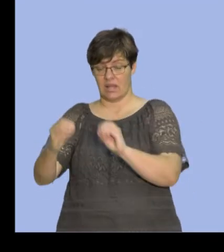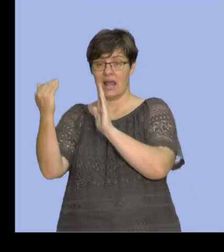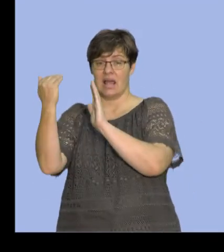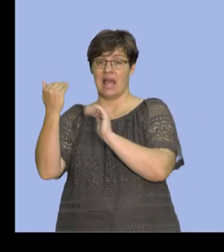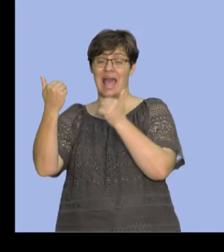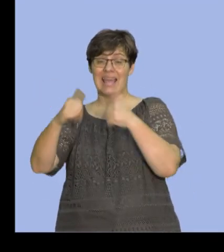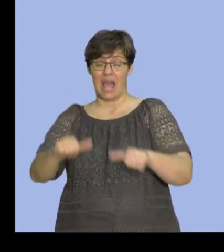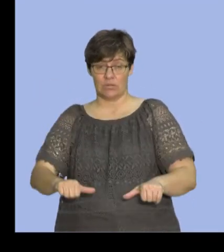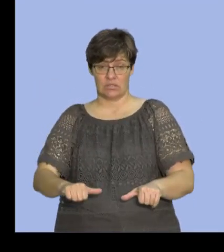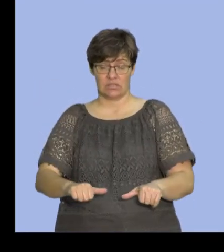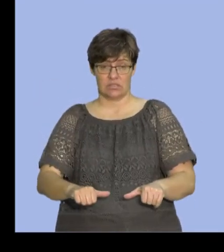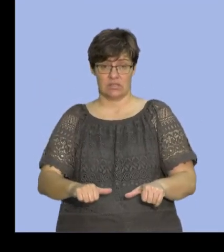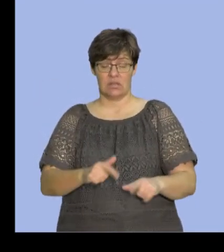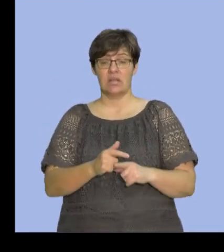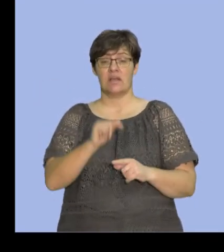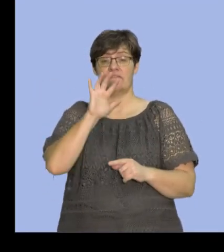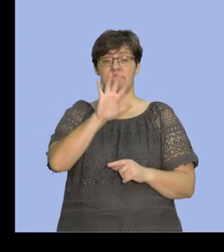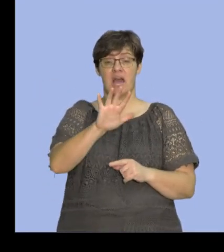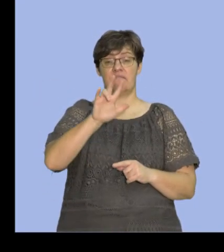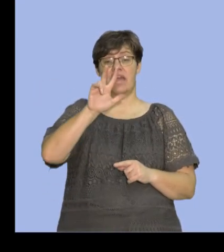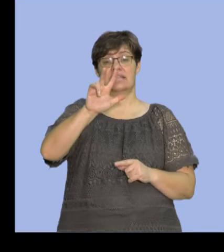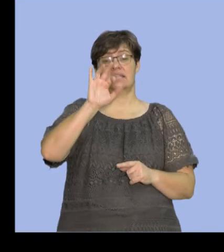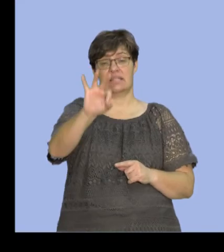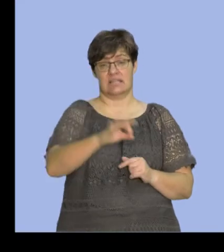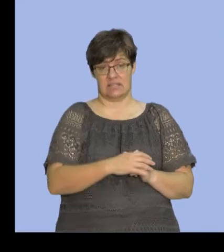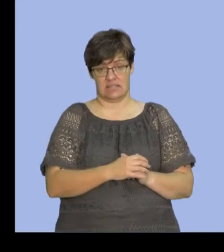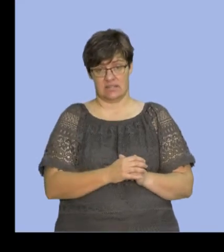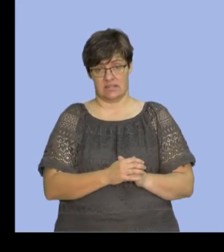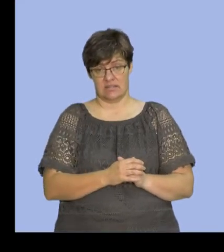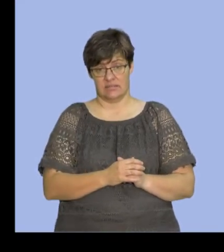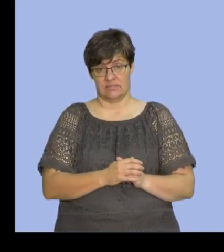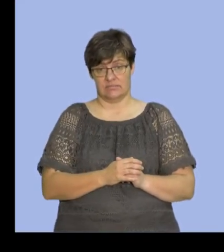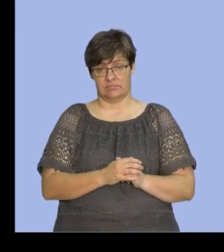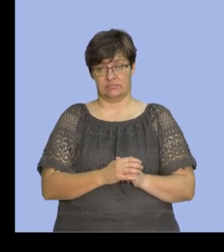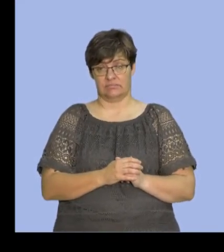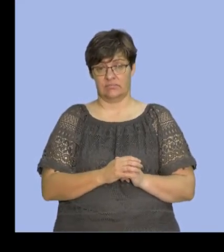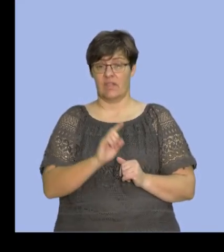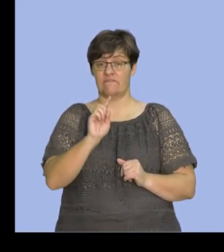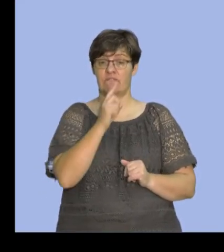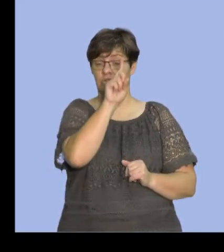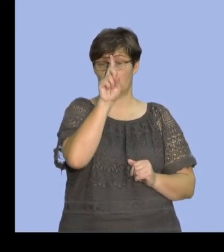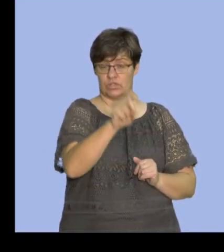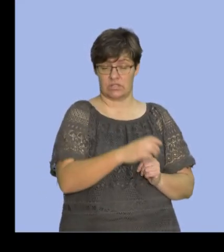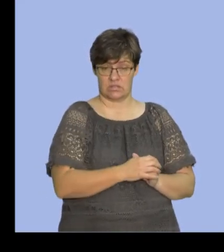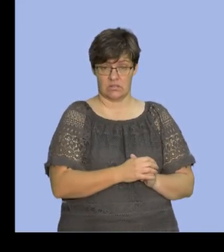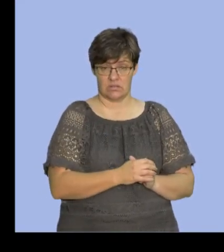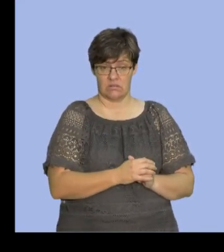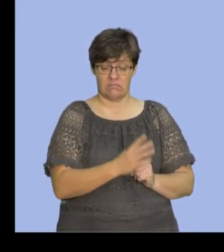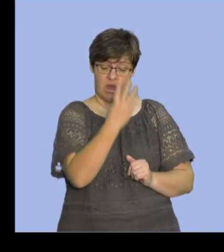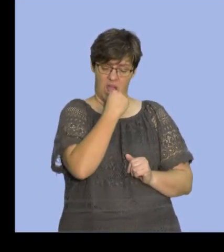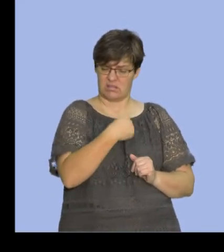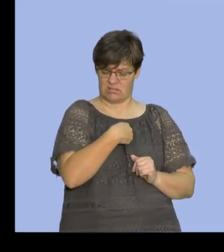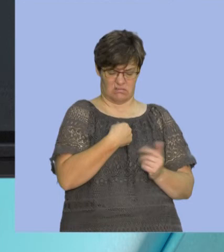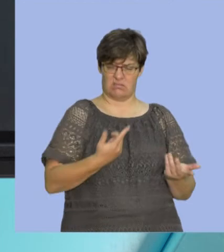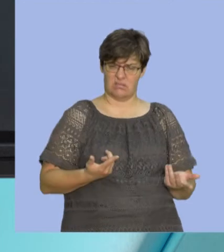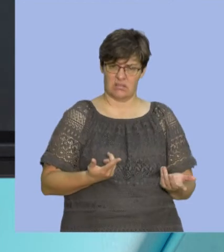creditor's account as 583. Once again, first question that you ask yourself is